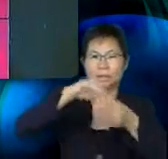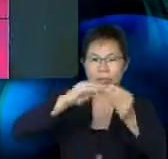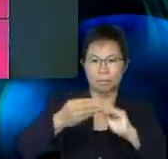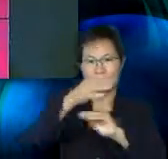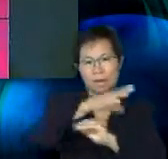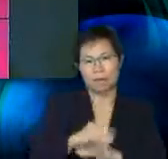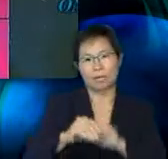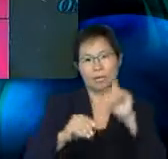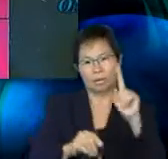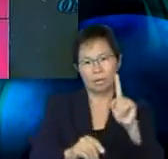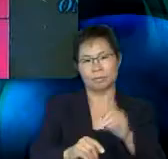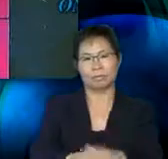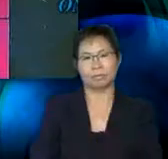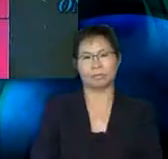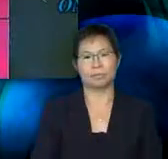and ones.